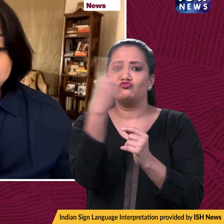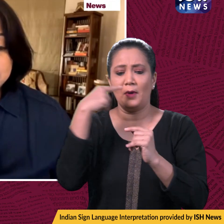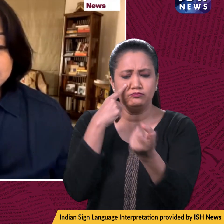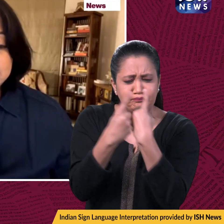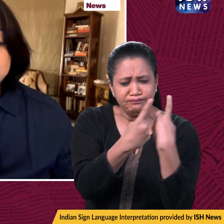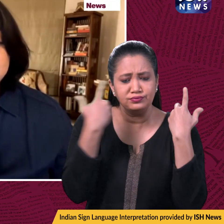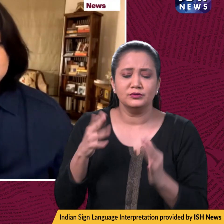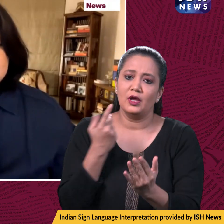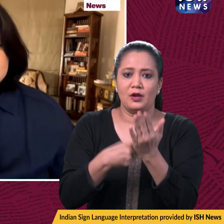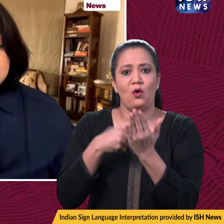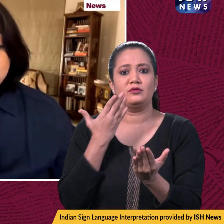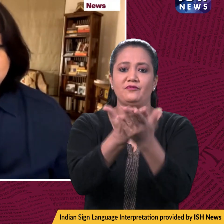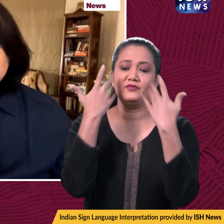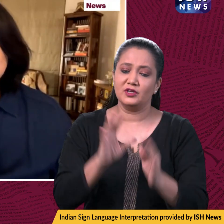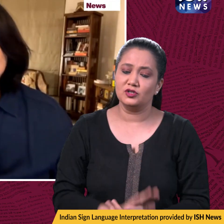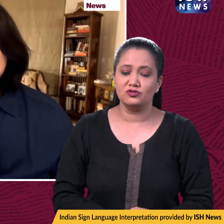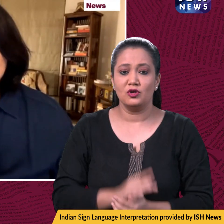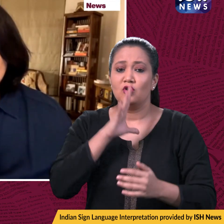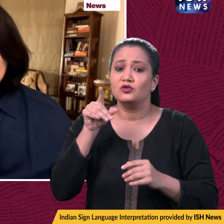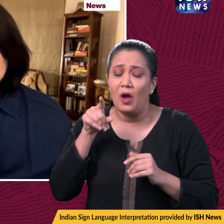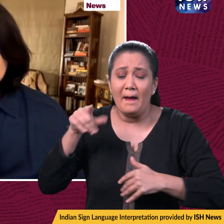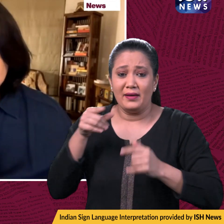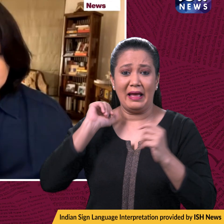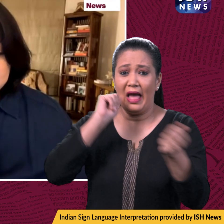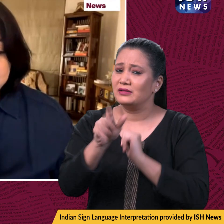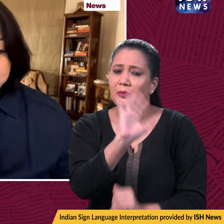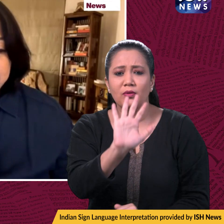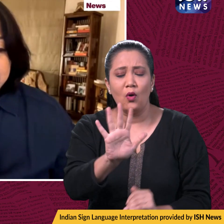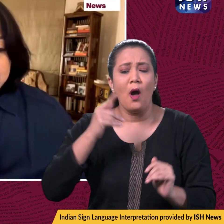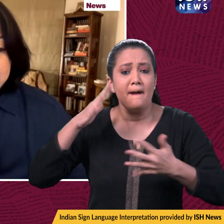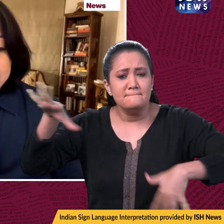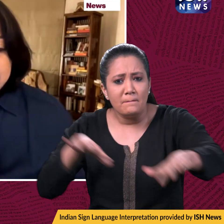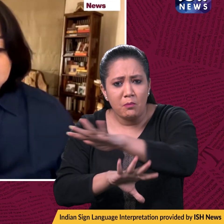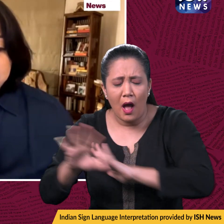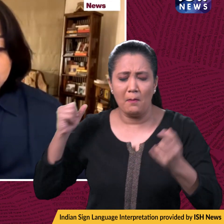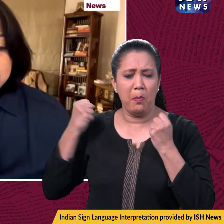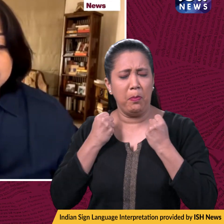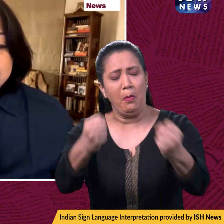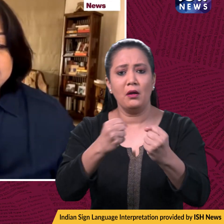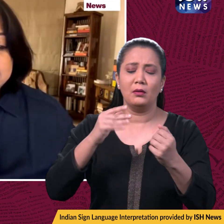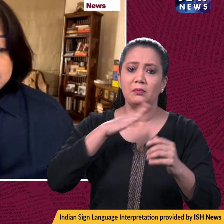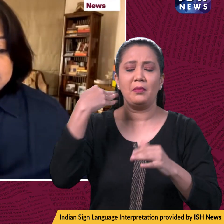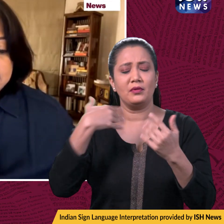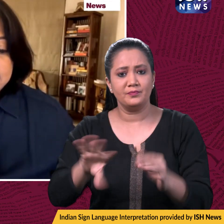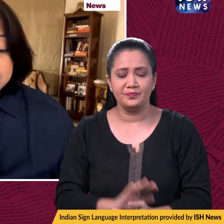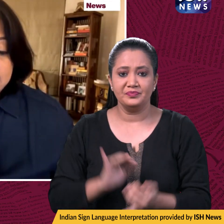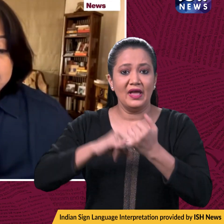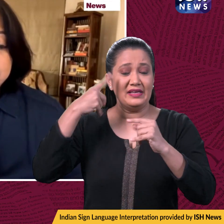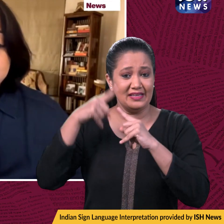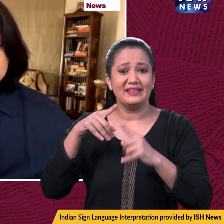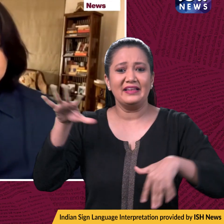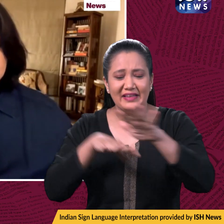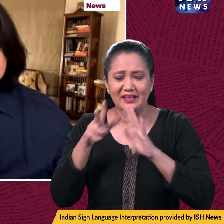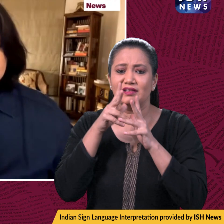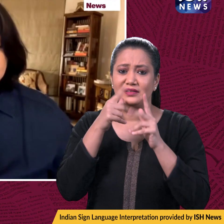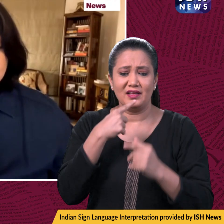after 2 months and said that it was a planned conspiracy. In an application, the SIT denied